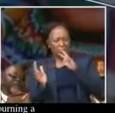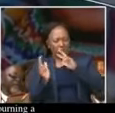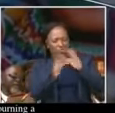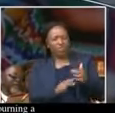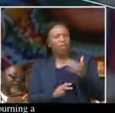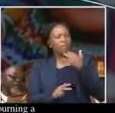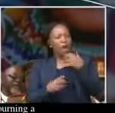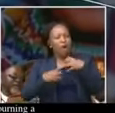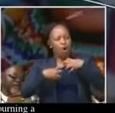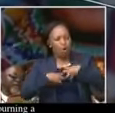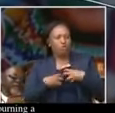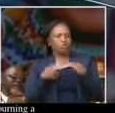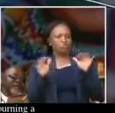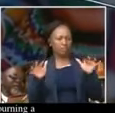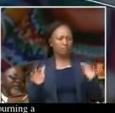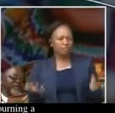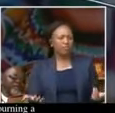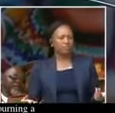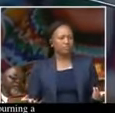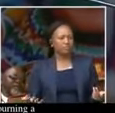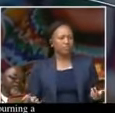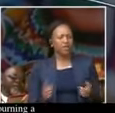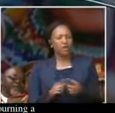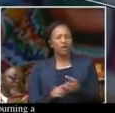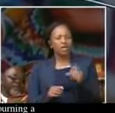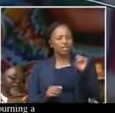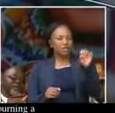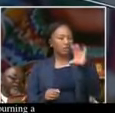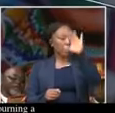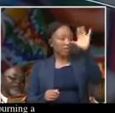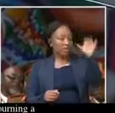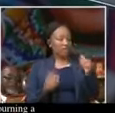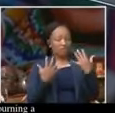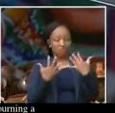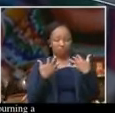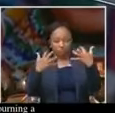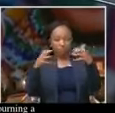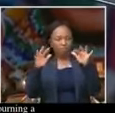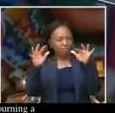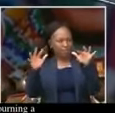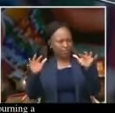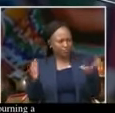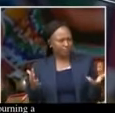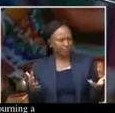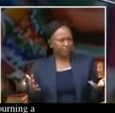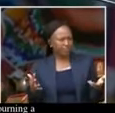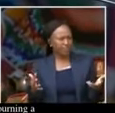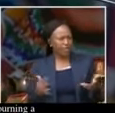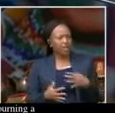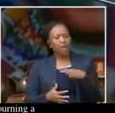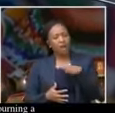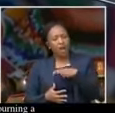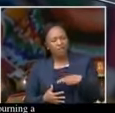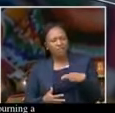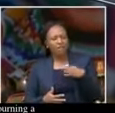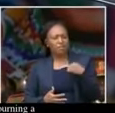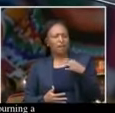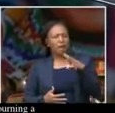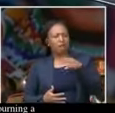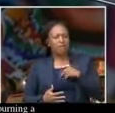own. Fellow South Africans, I'm comforted by the fact that Mama died